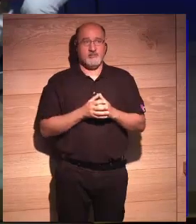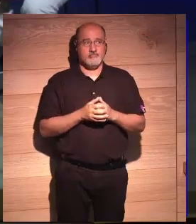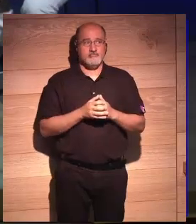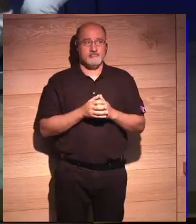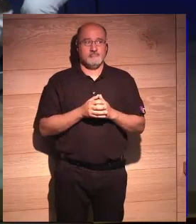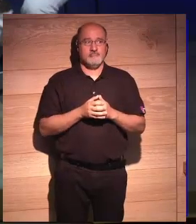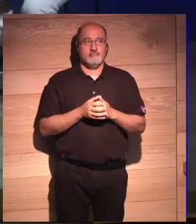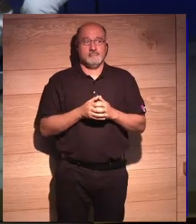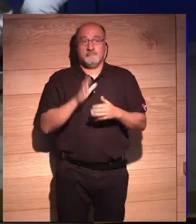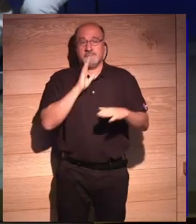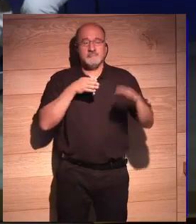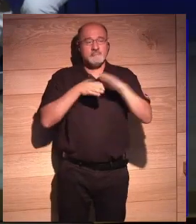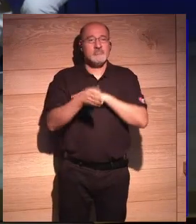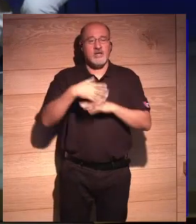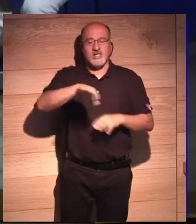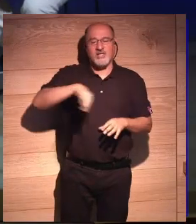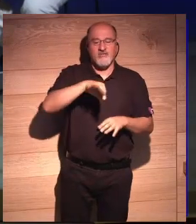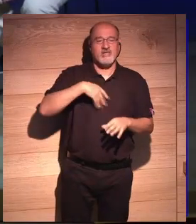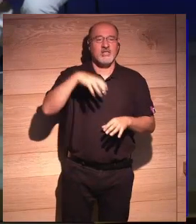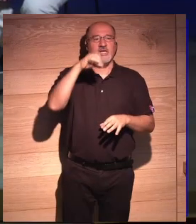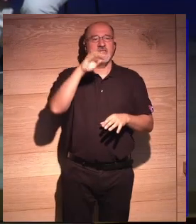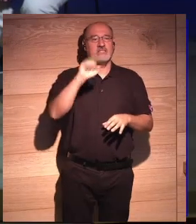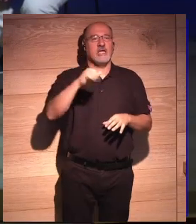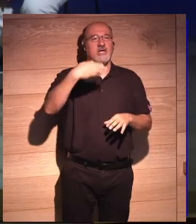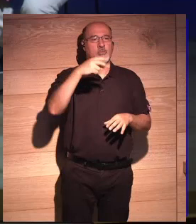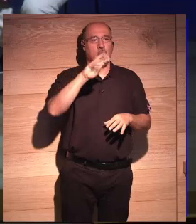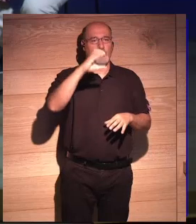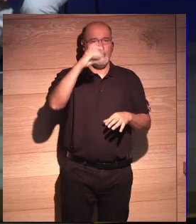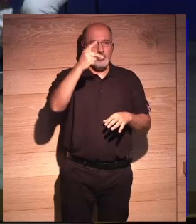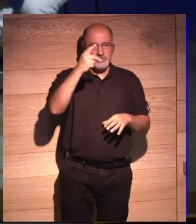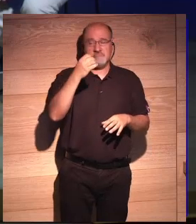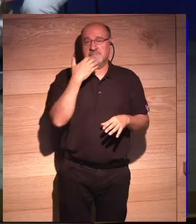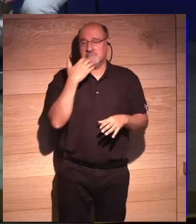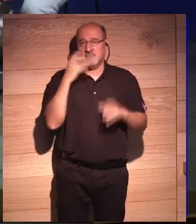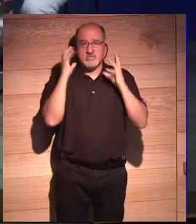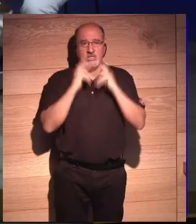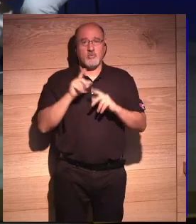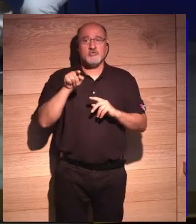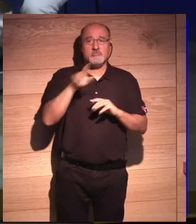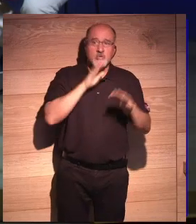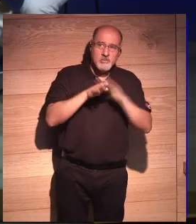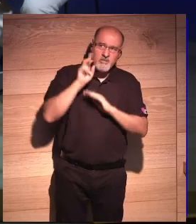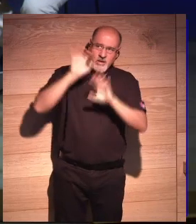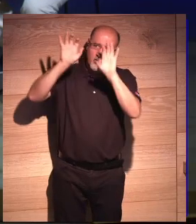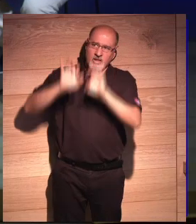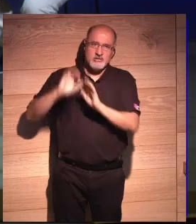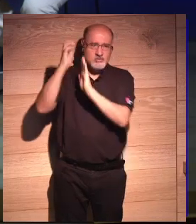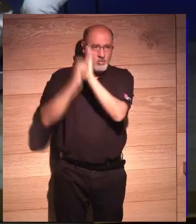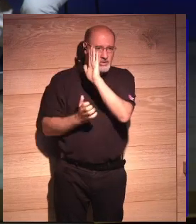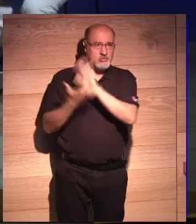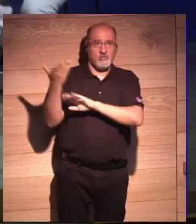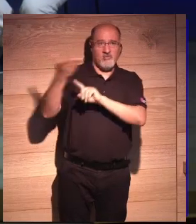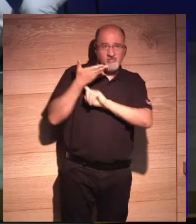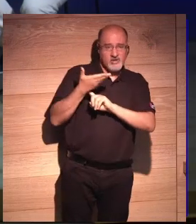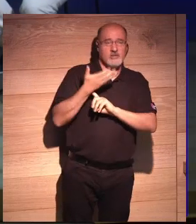your customer for advertising, or you go through you pass by and there's a Starbucks and they suggest